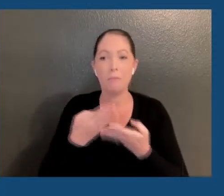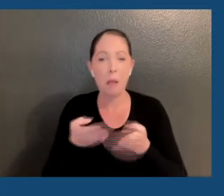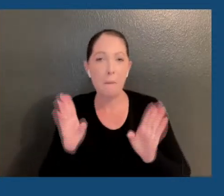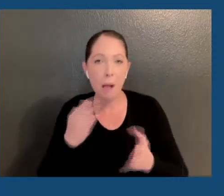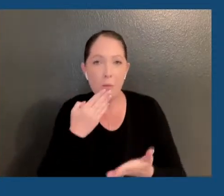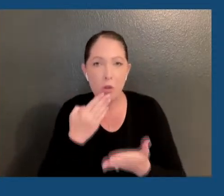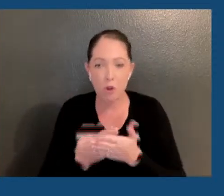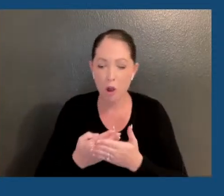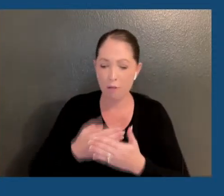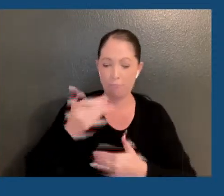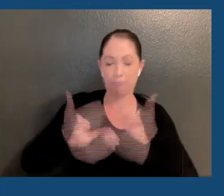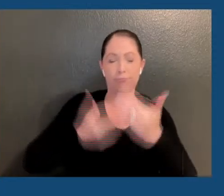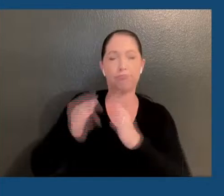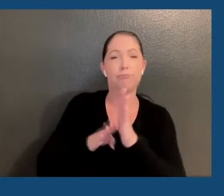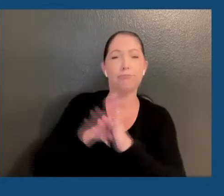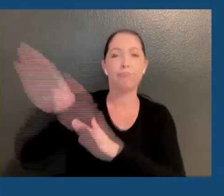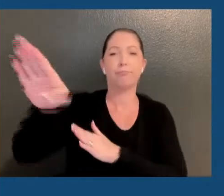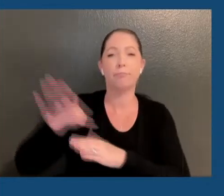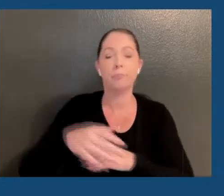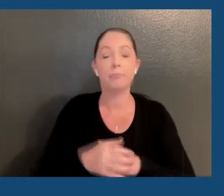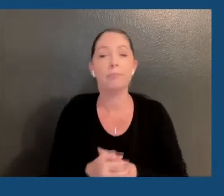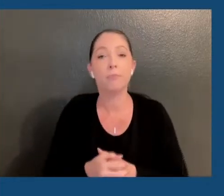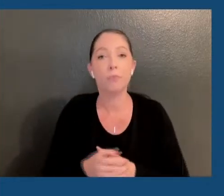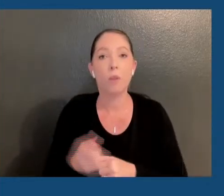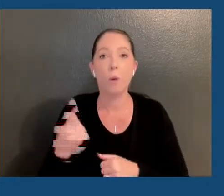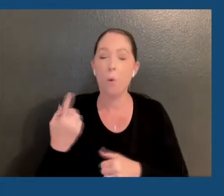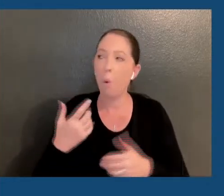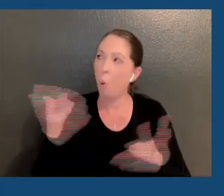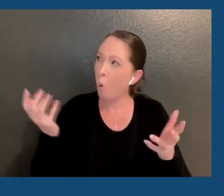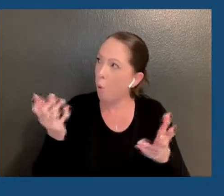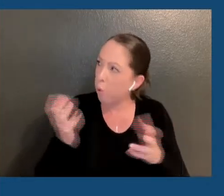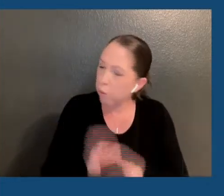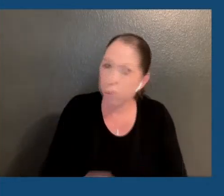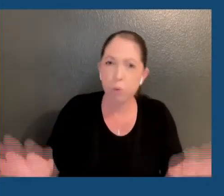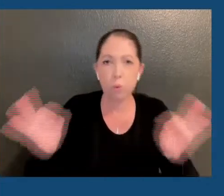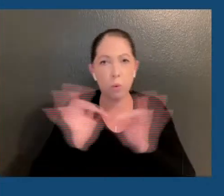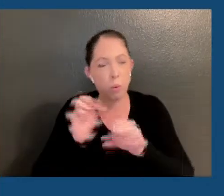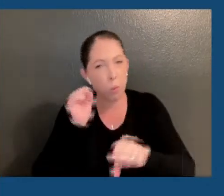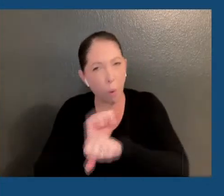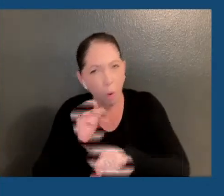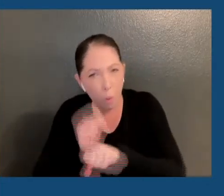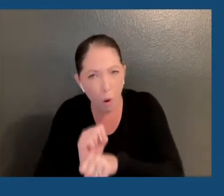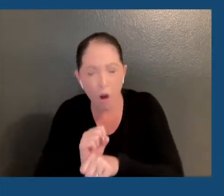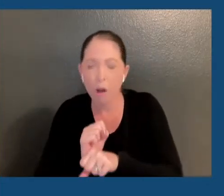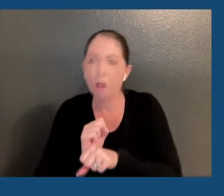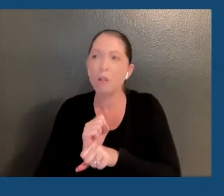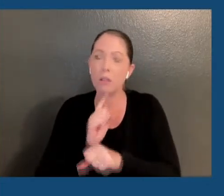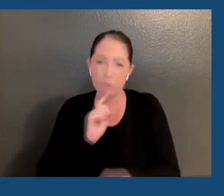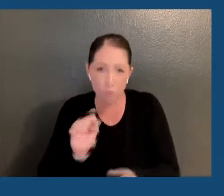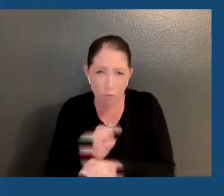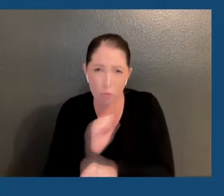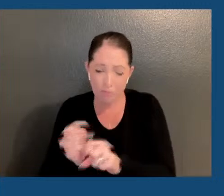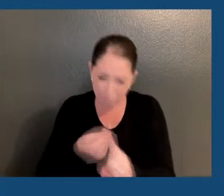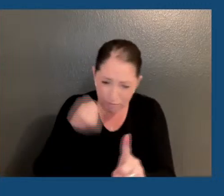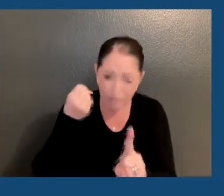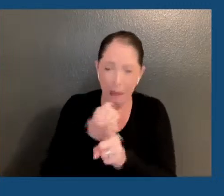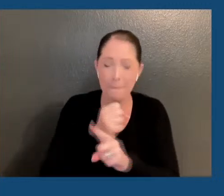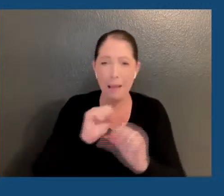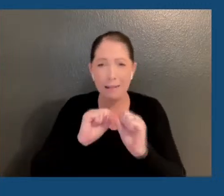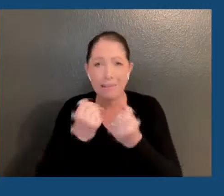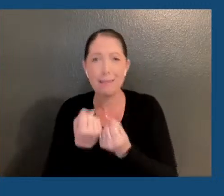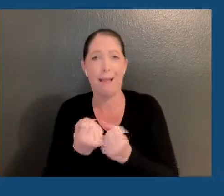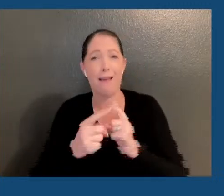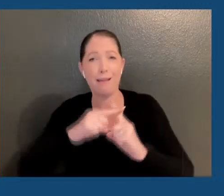are doing critically important work with real societal impacts. UAlbany is one of the